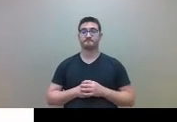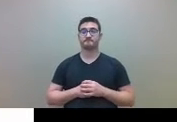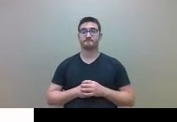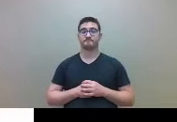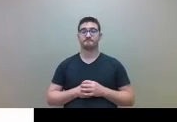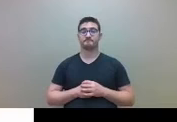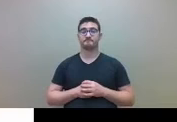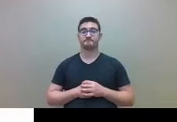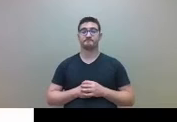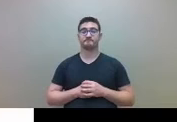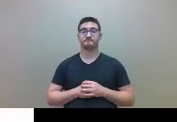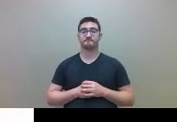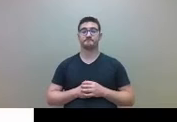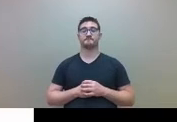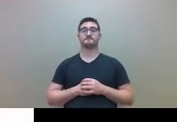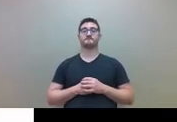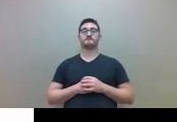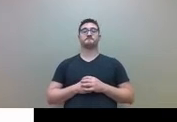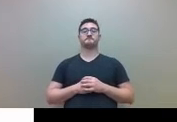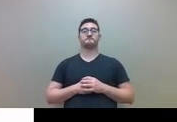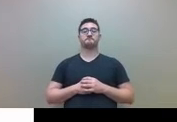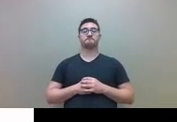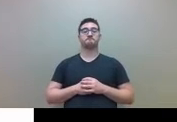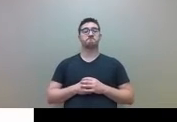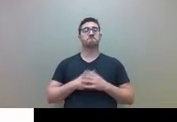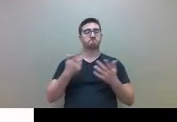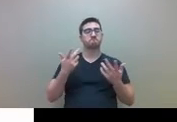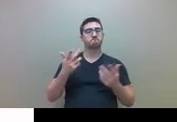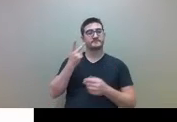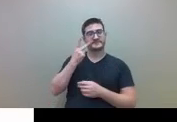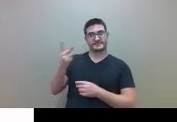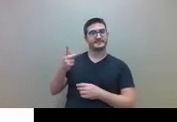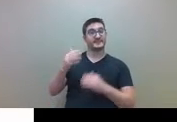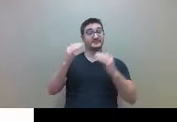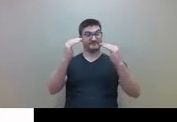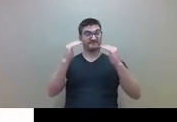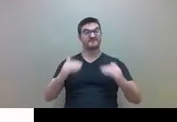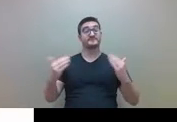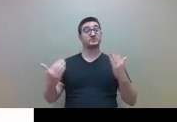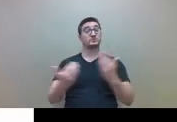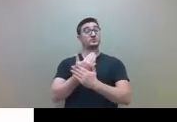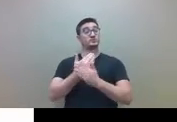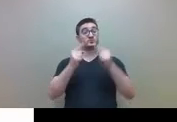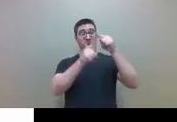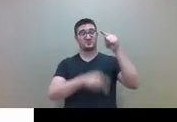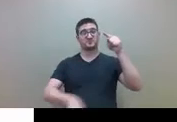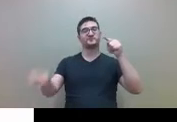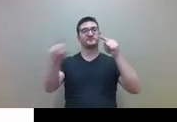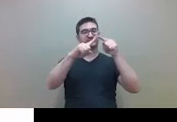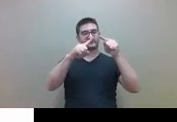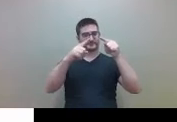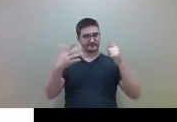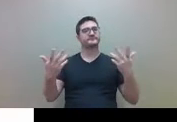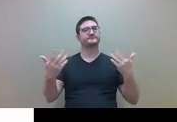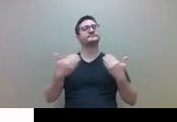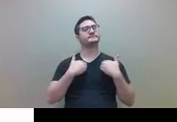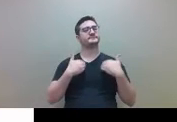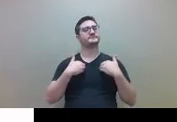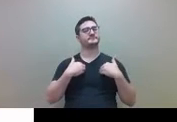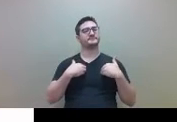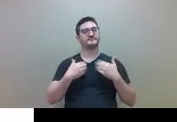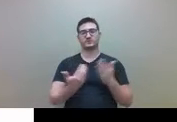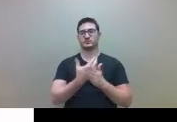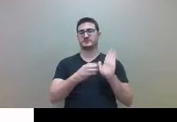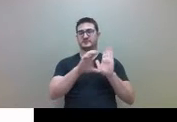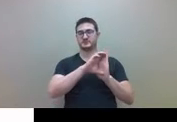So this would be, just a couple of, and I won't go too much into this one, but these are, because down the road I have the same kind of